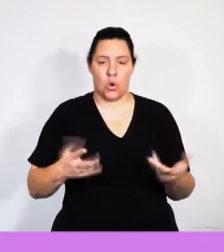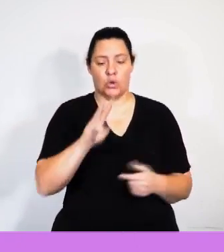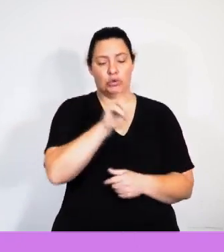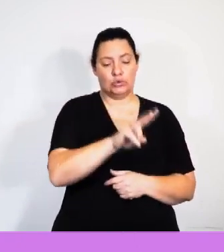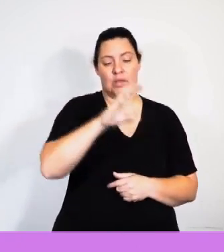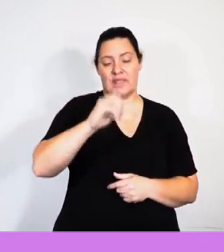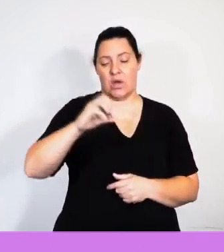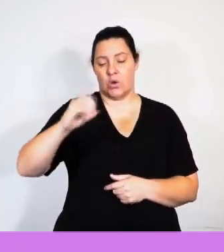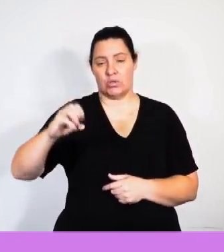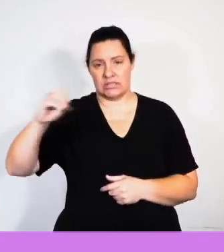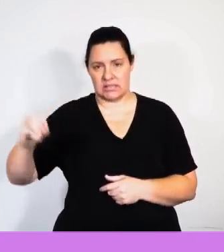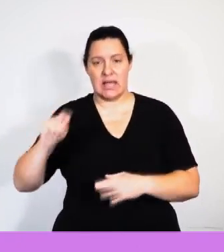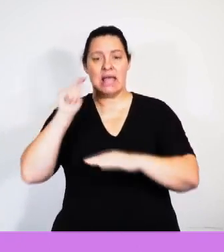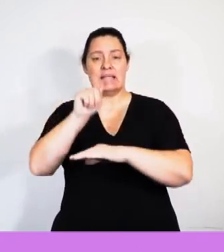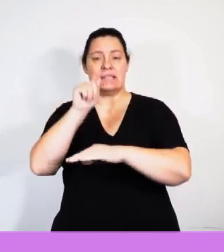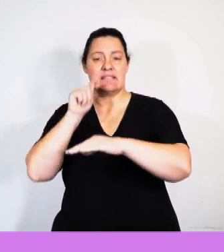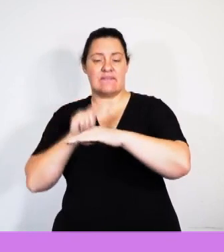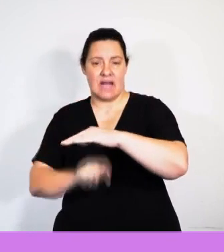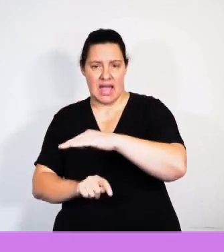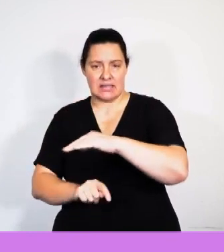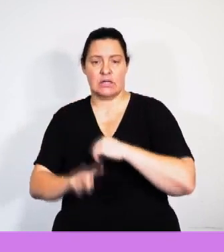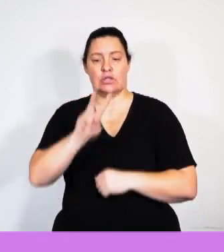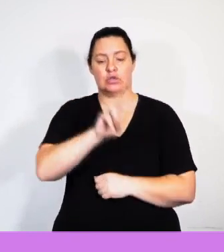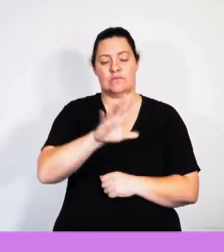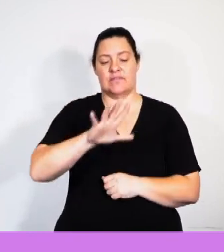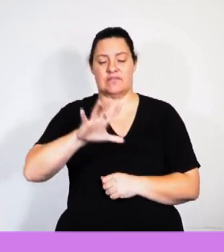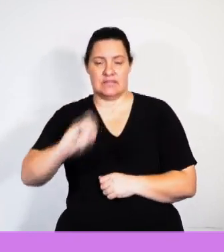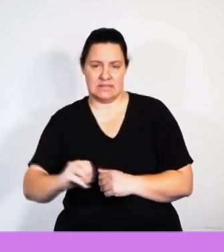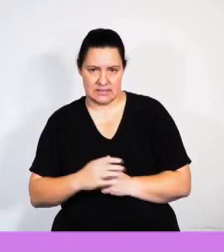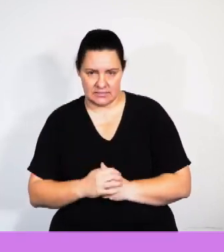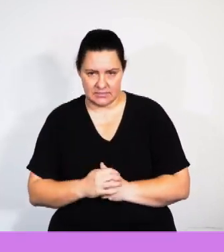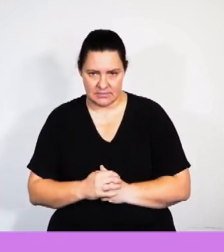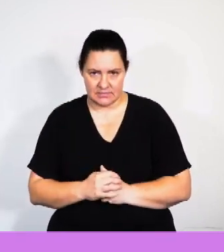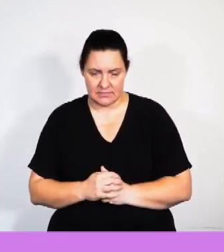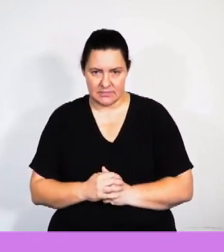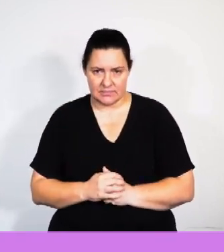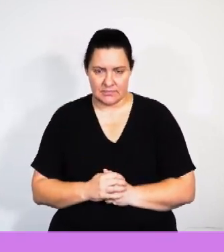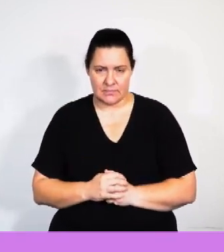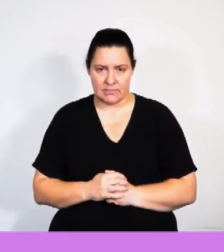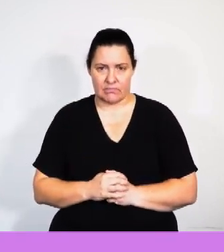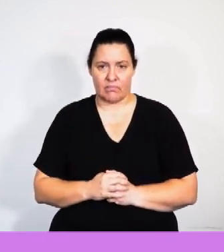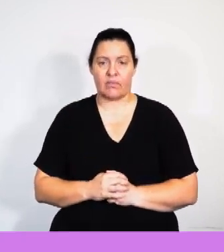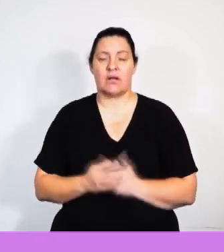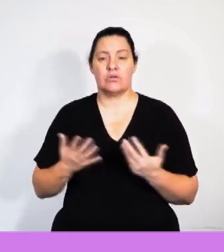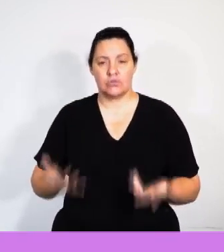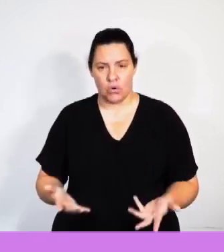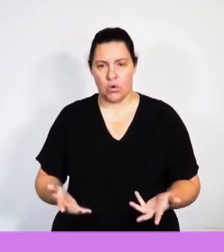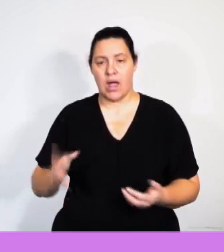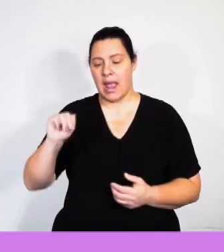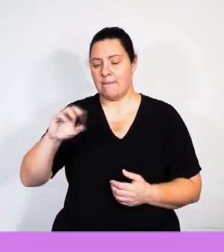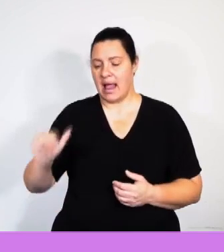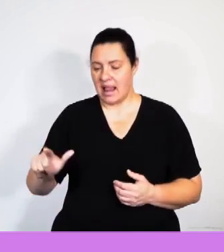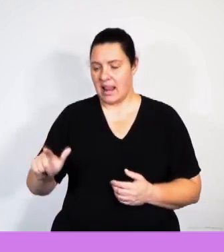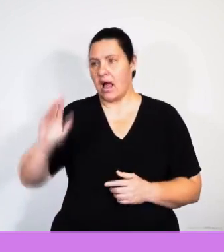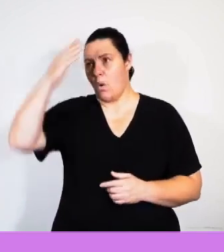divide by the measurement of 1 cup, which is 250 milliliter. The milliliters will